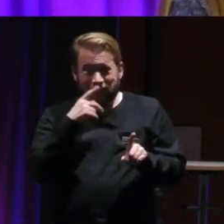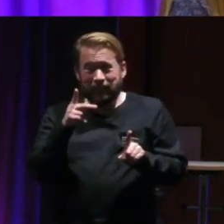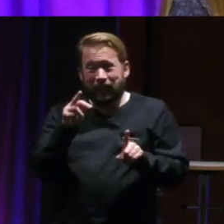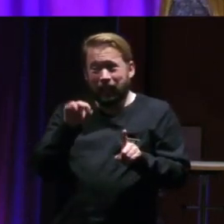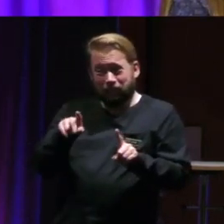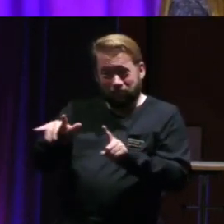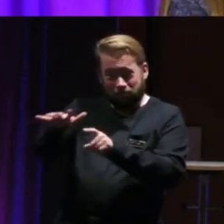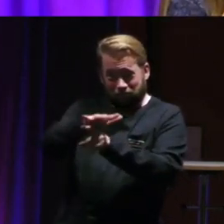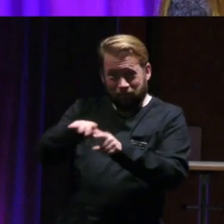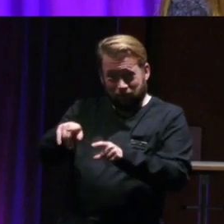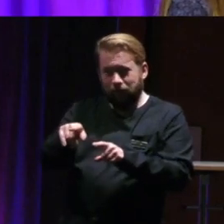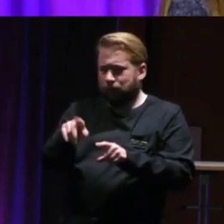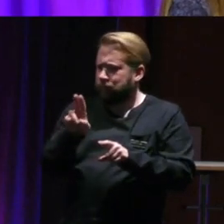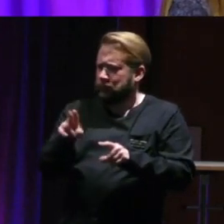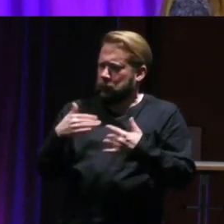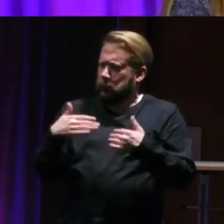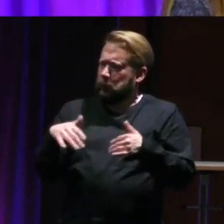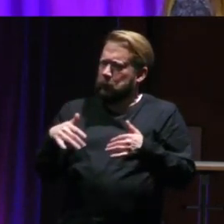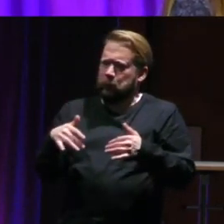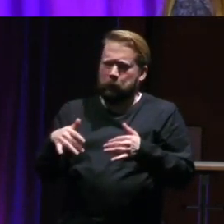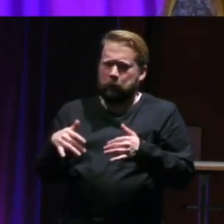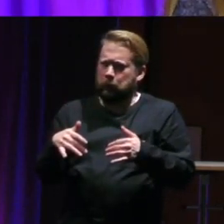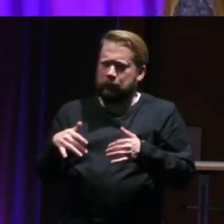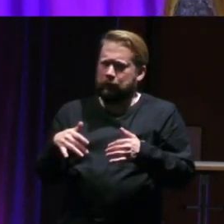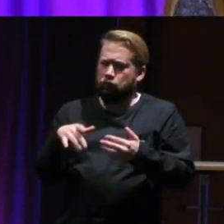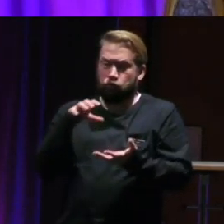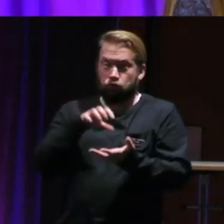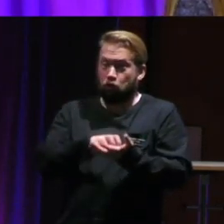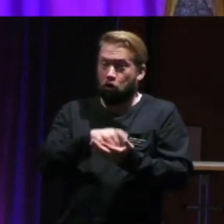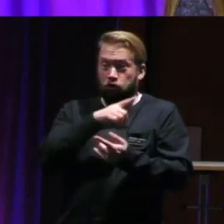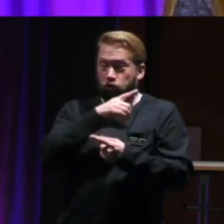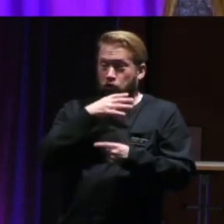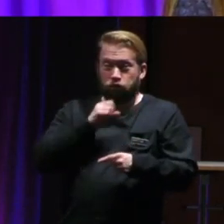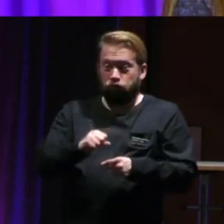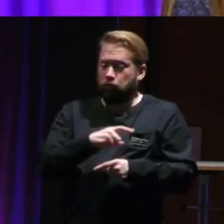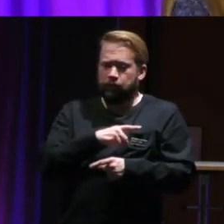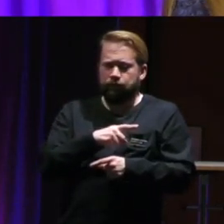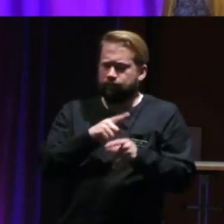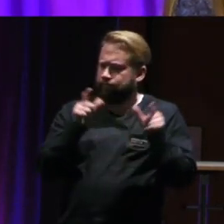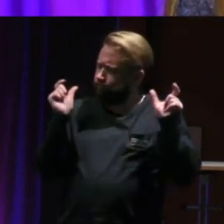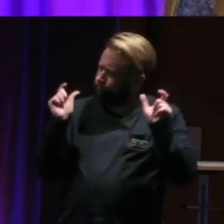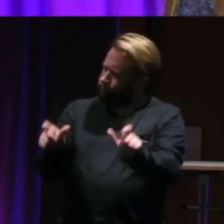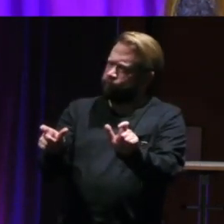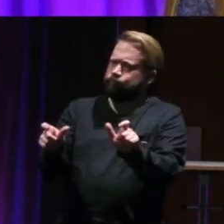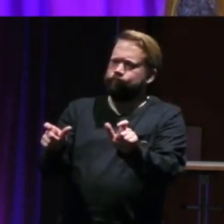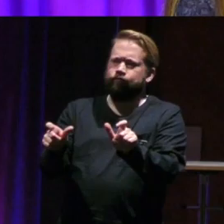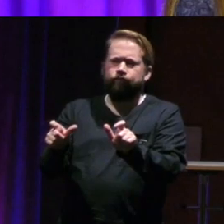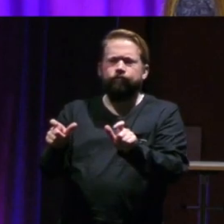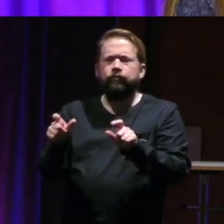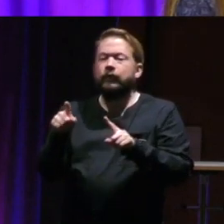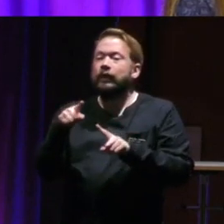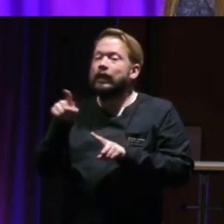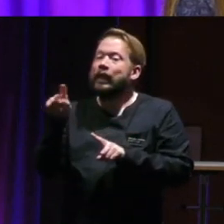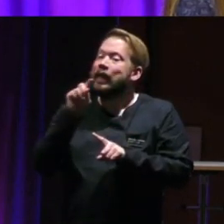Ukraine, the sort of the state is even more, looks even more severe on your criticism against the